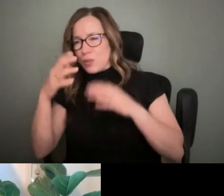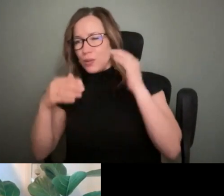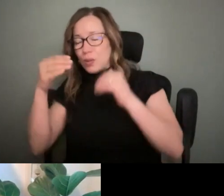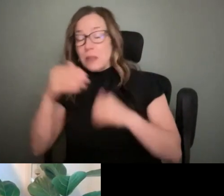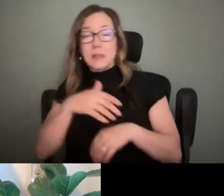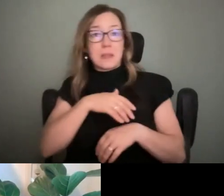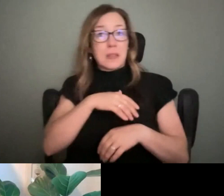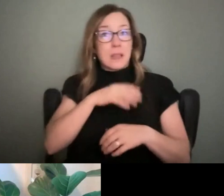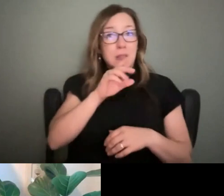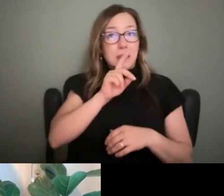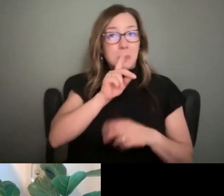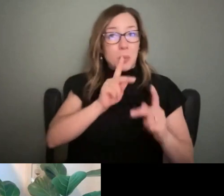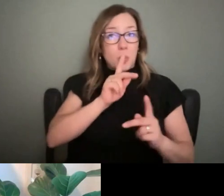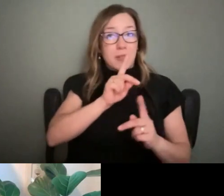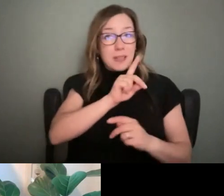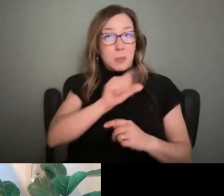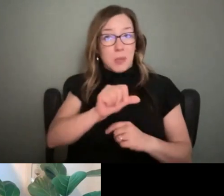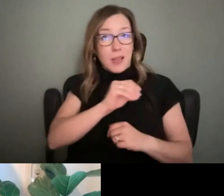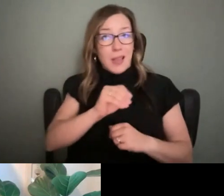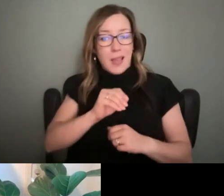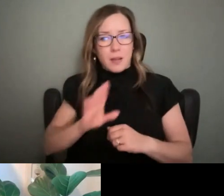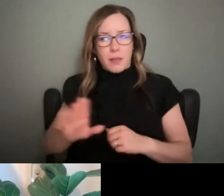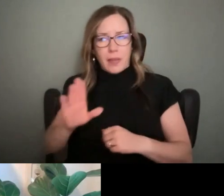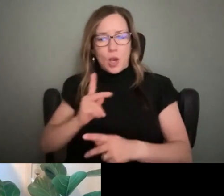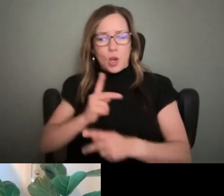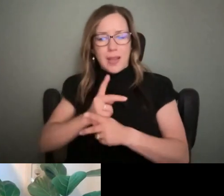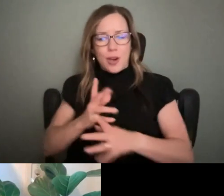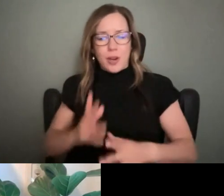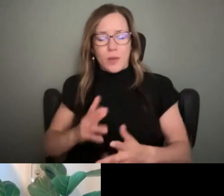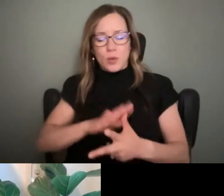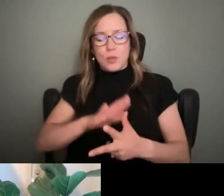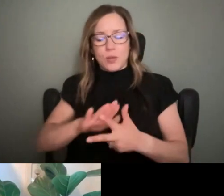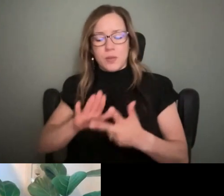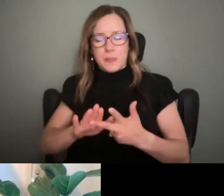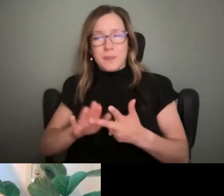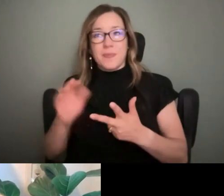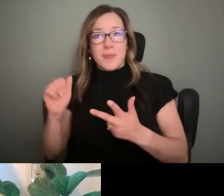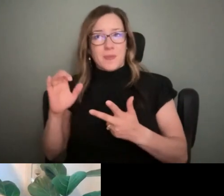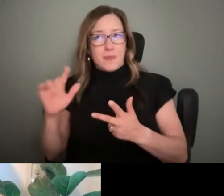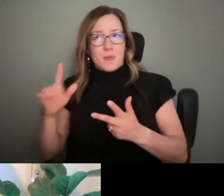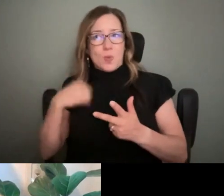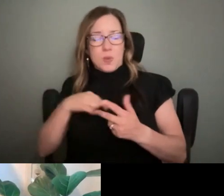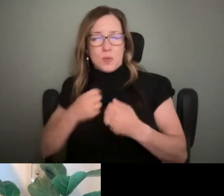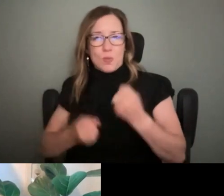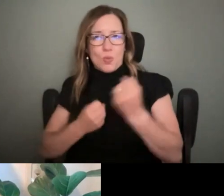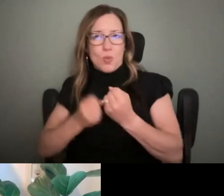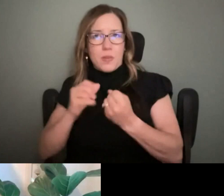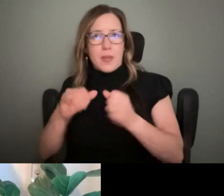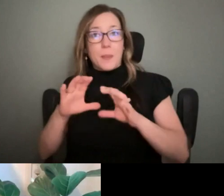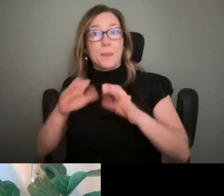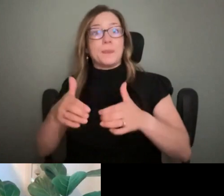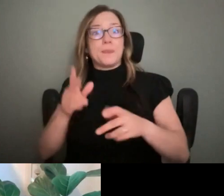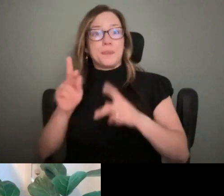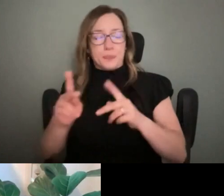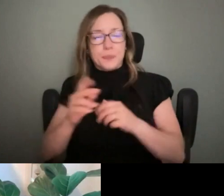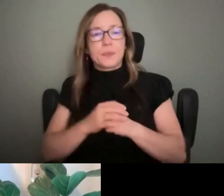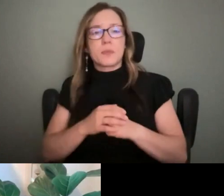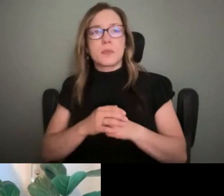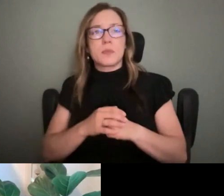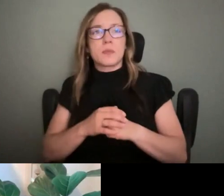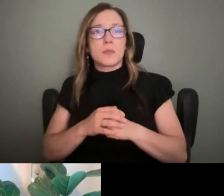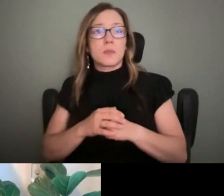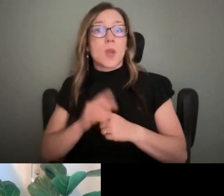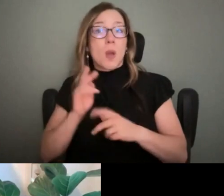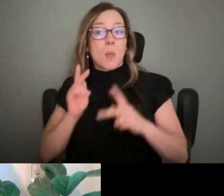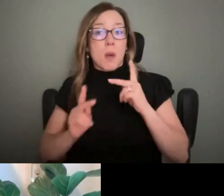caregivers. We see these as the populations that ACL supports and populations that have